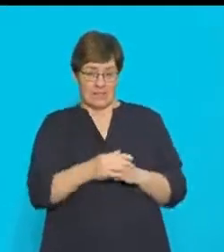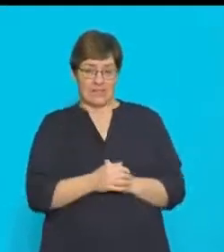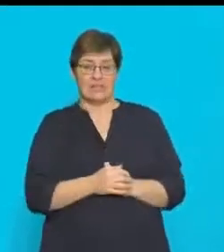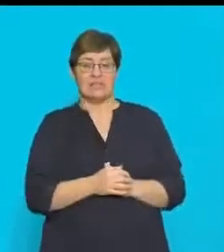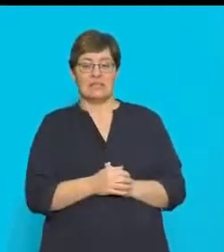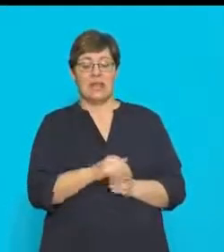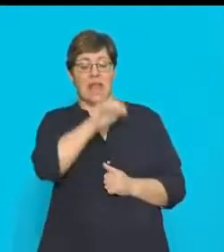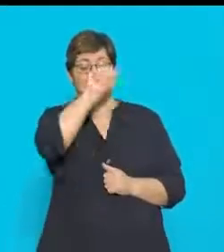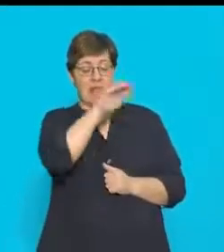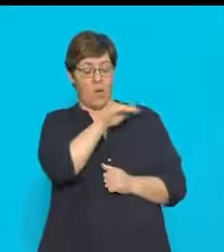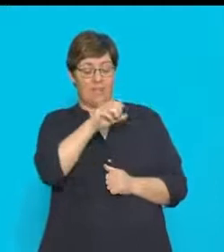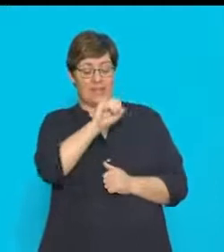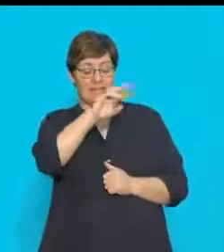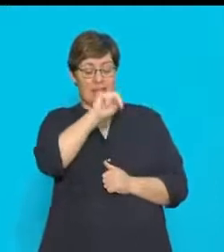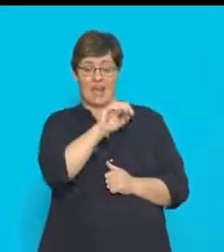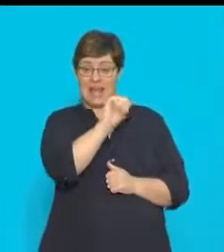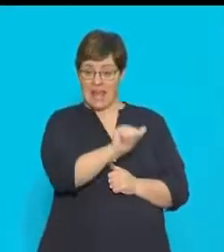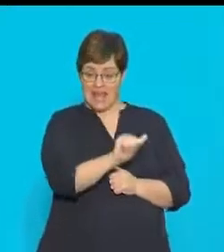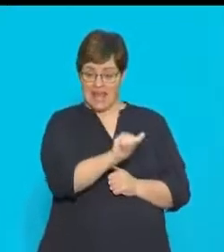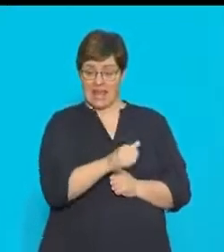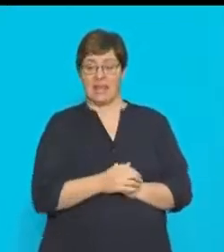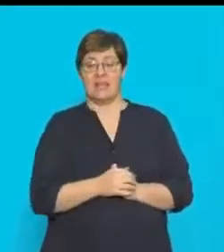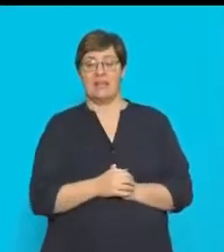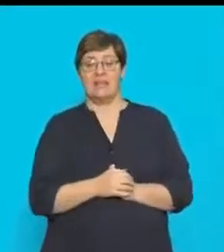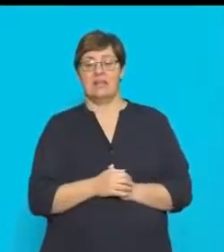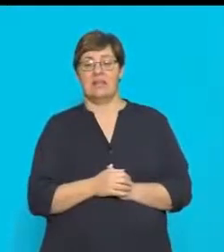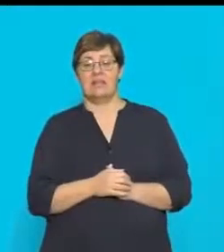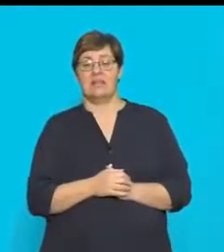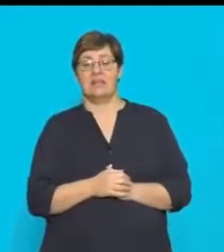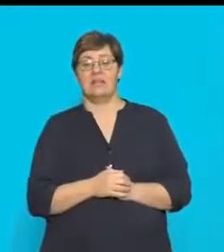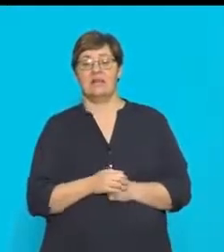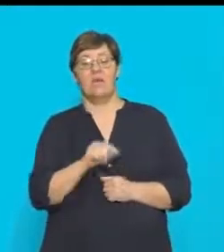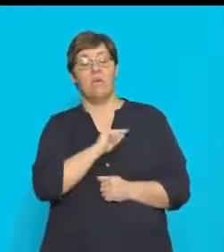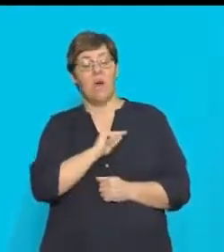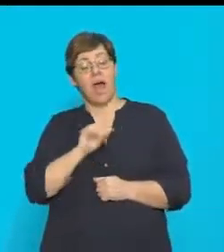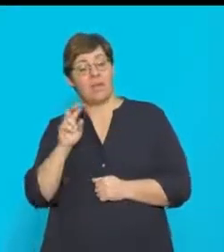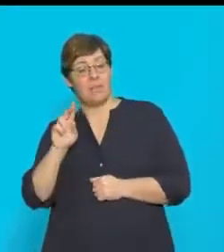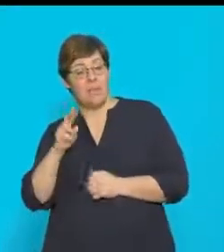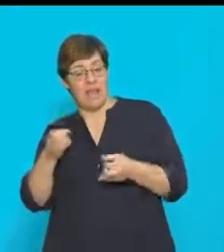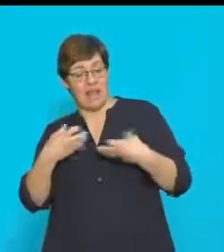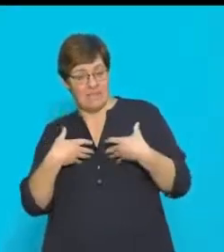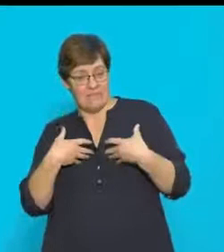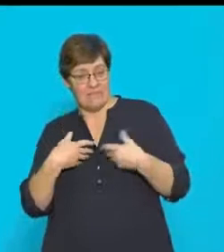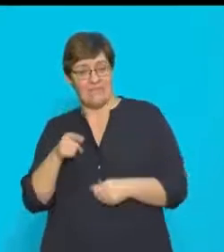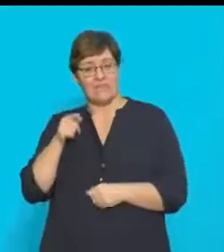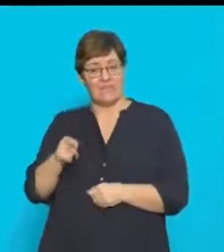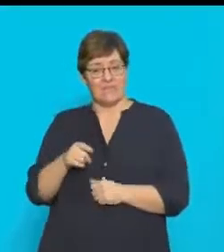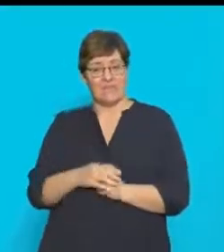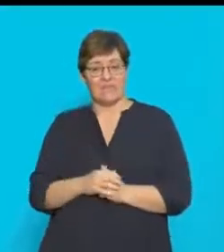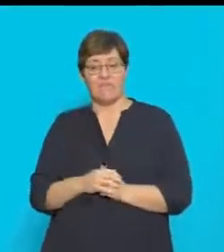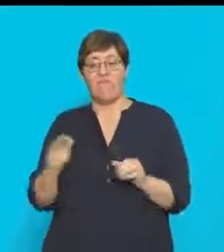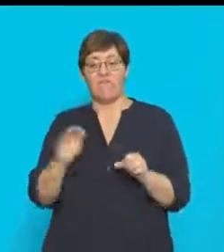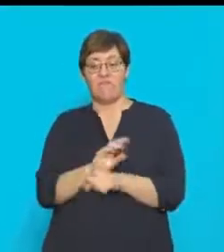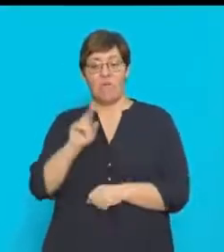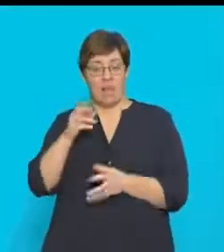use a over sine A, that piece. And because the other pair we're given is this full pair